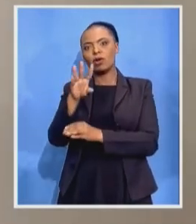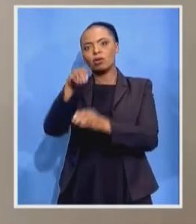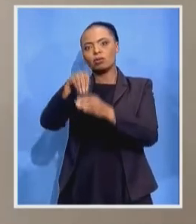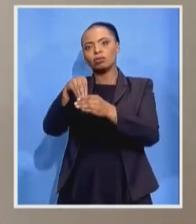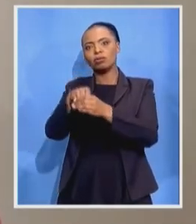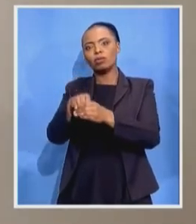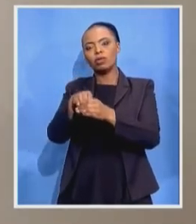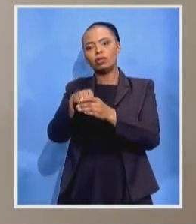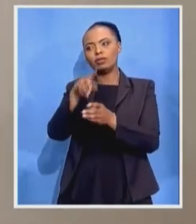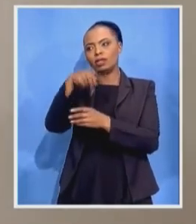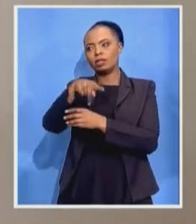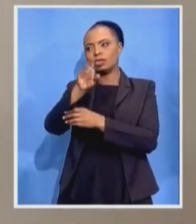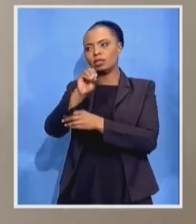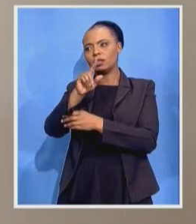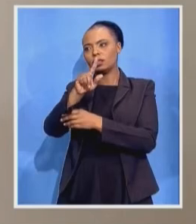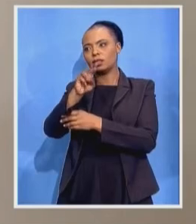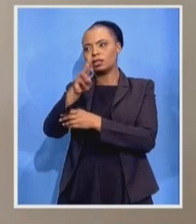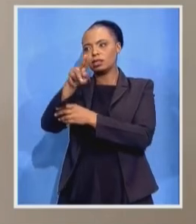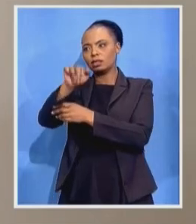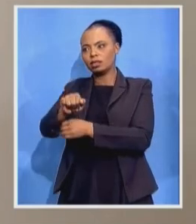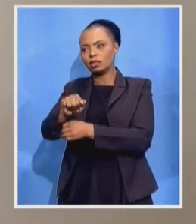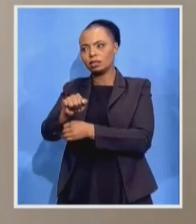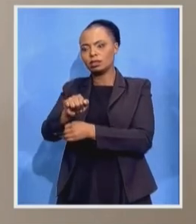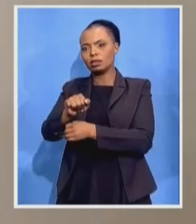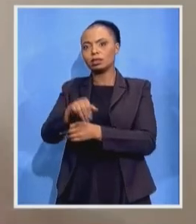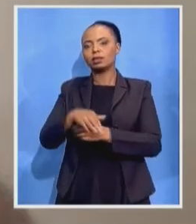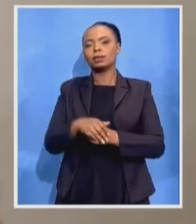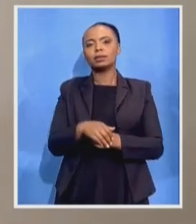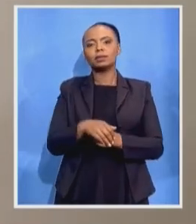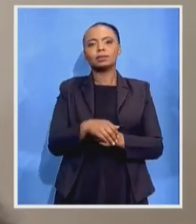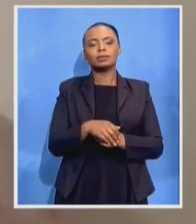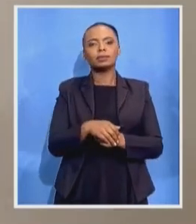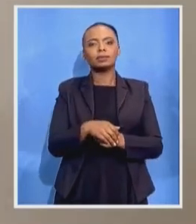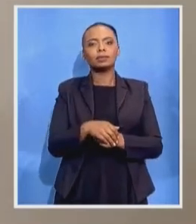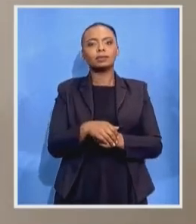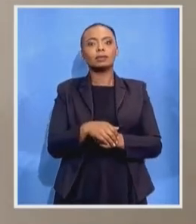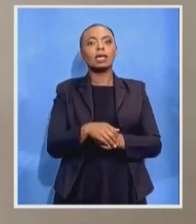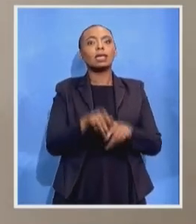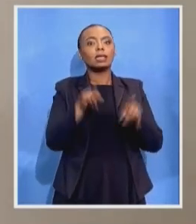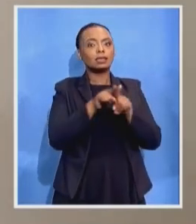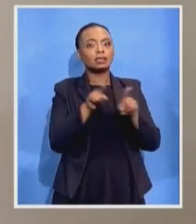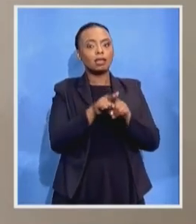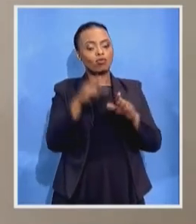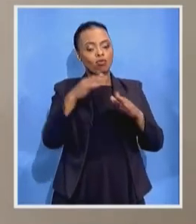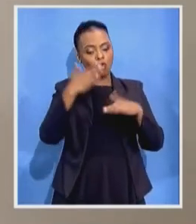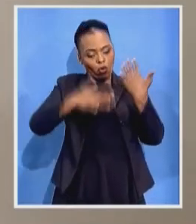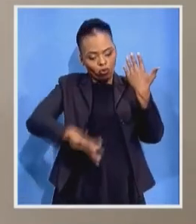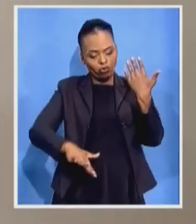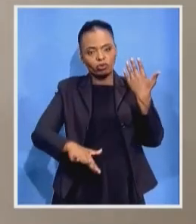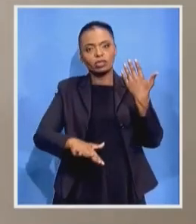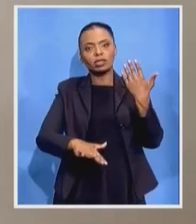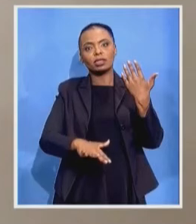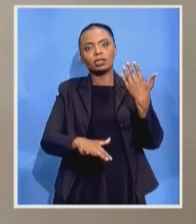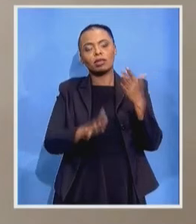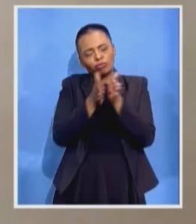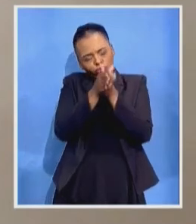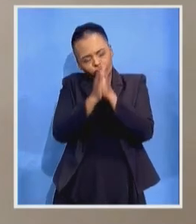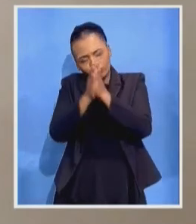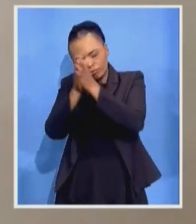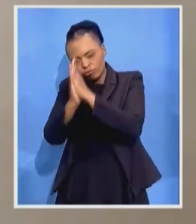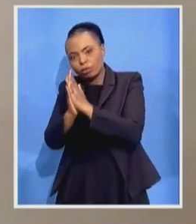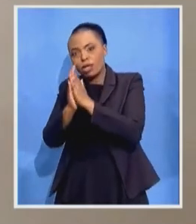conclusion, the Central Committee urged the global community, including the United States of